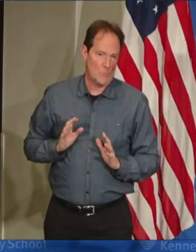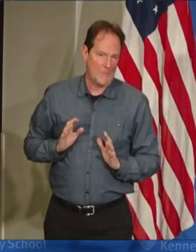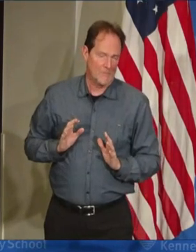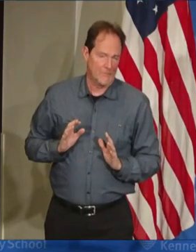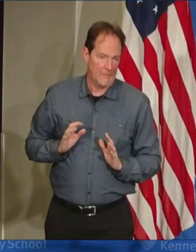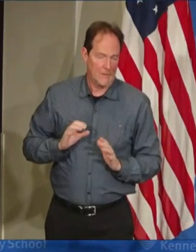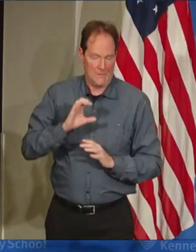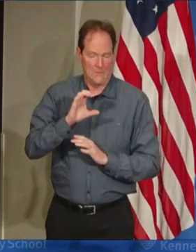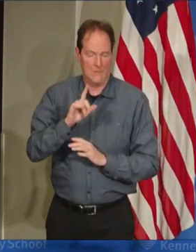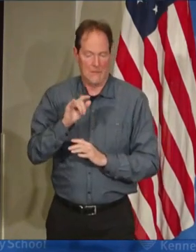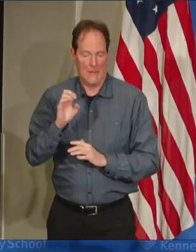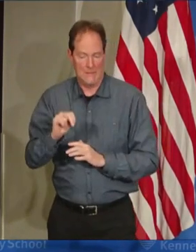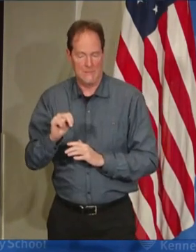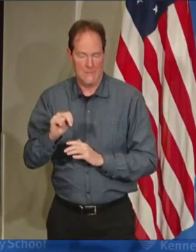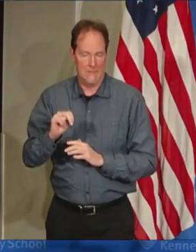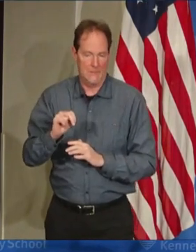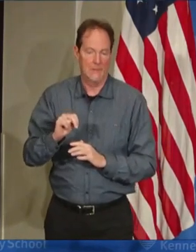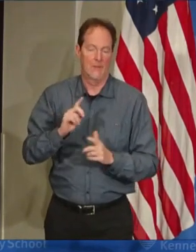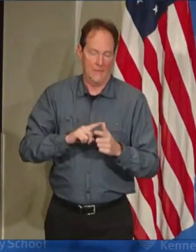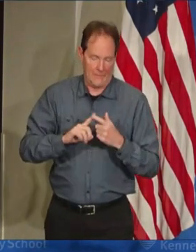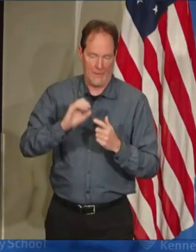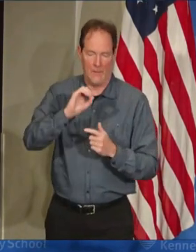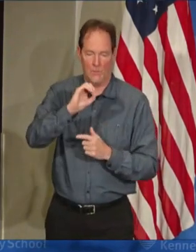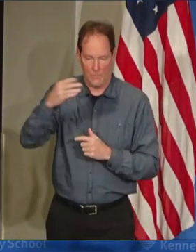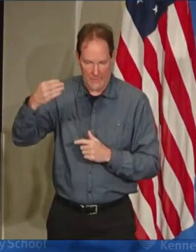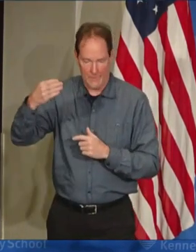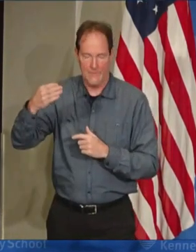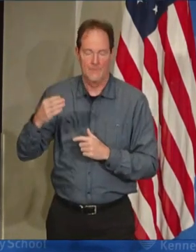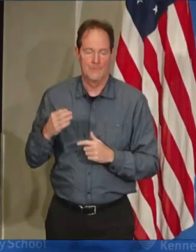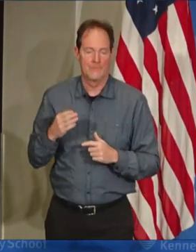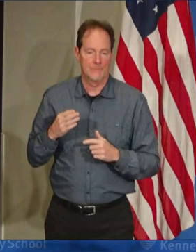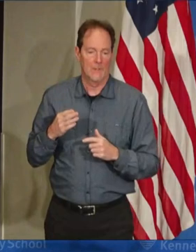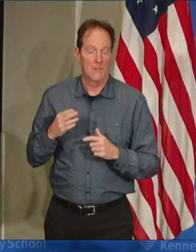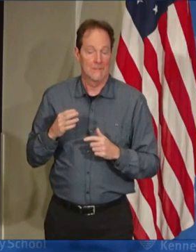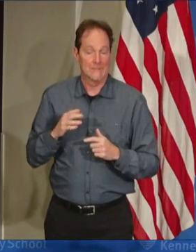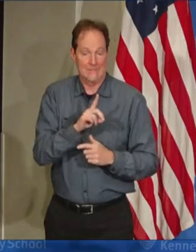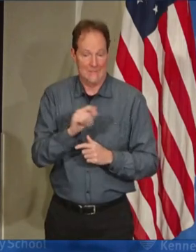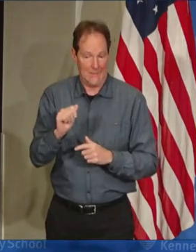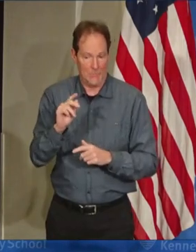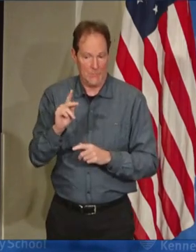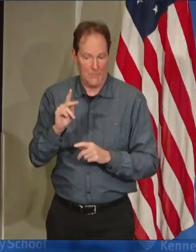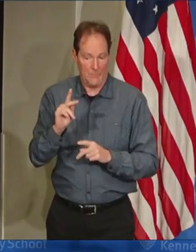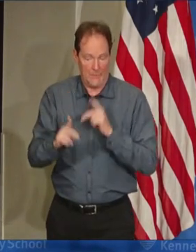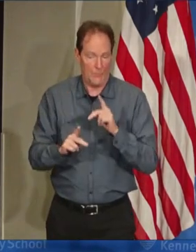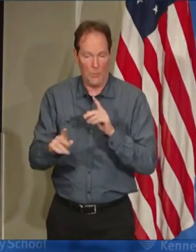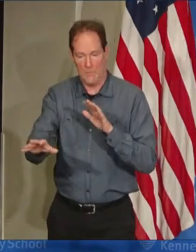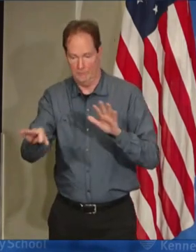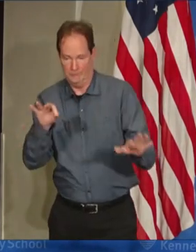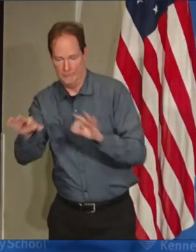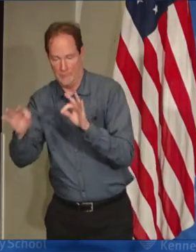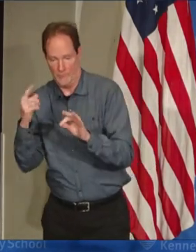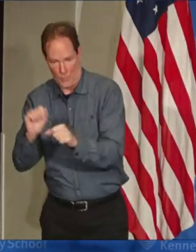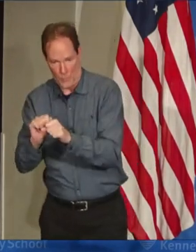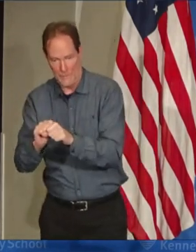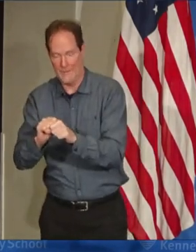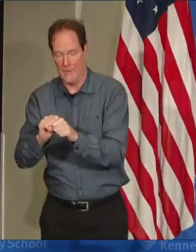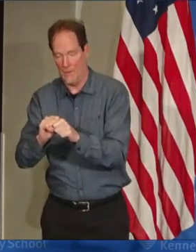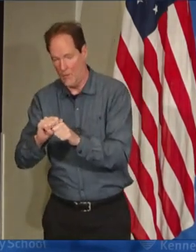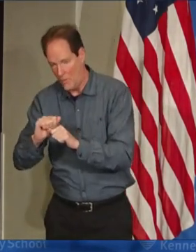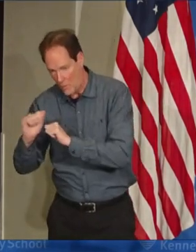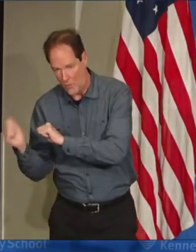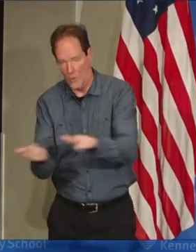under the Clinton administration, then the Obama administration, that there were disabled people who were appointed across government agencies. So it